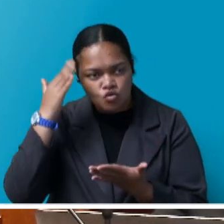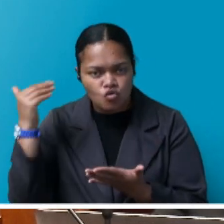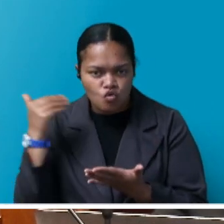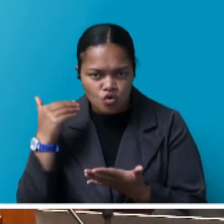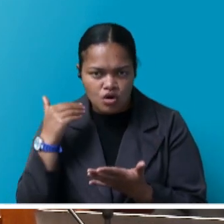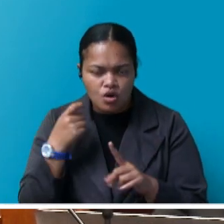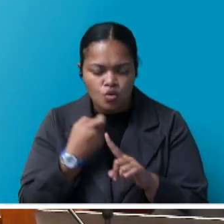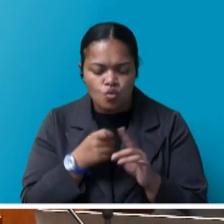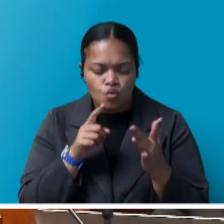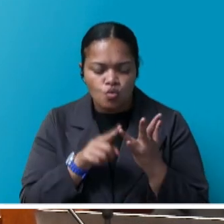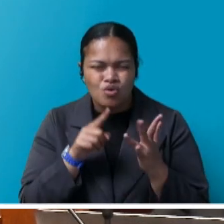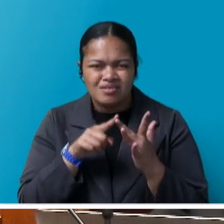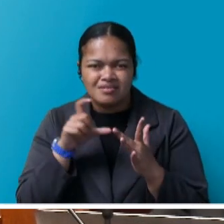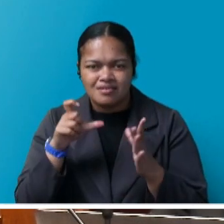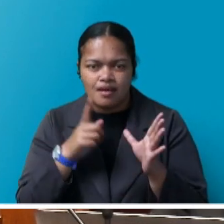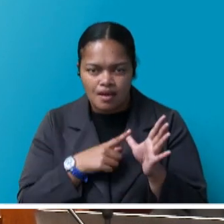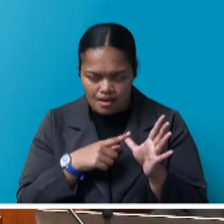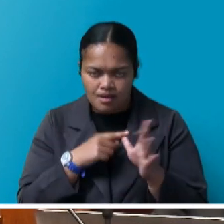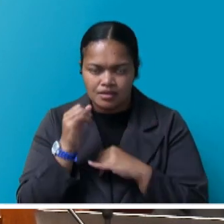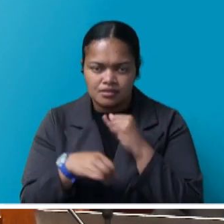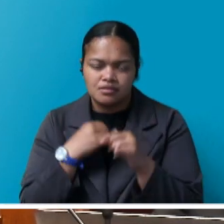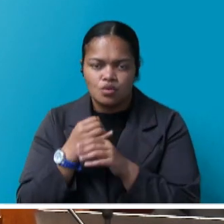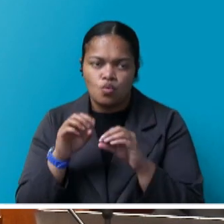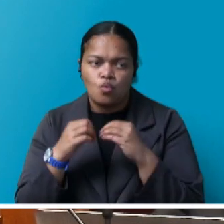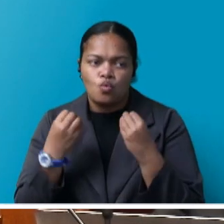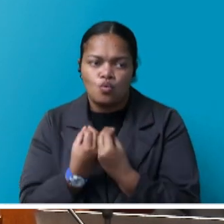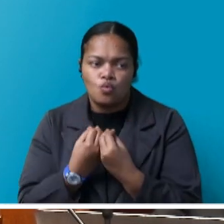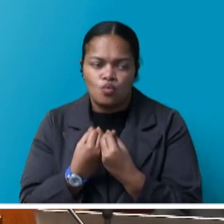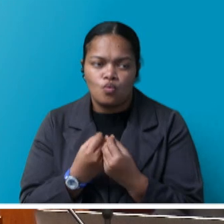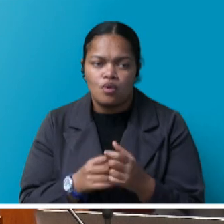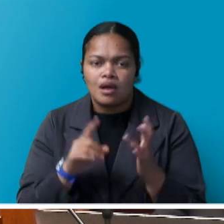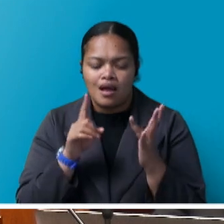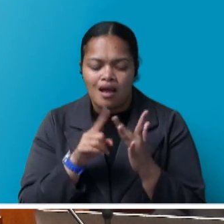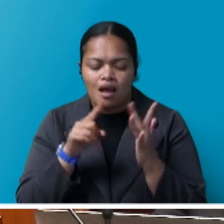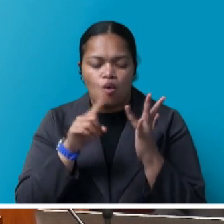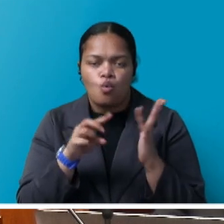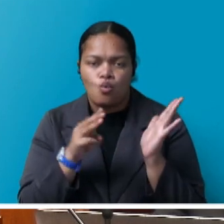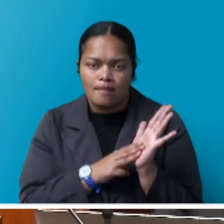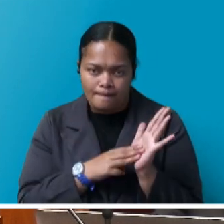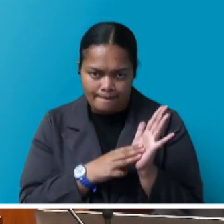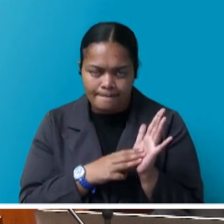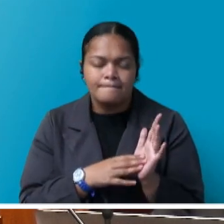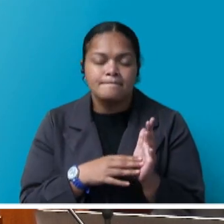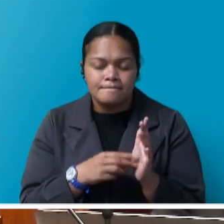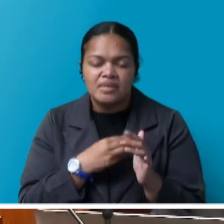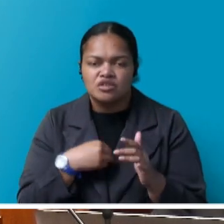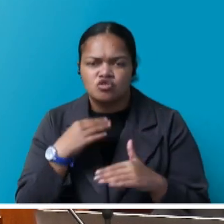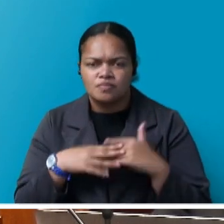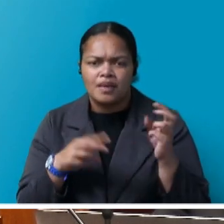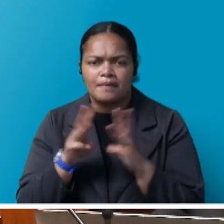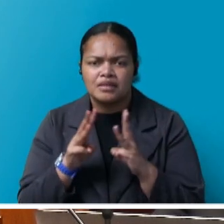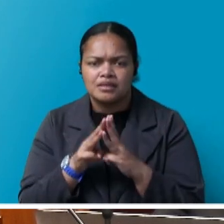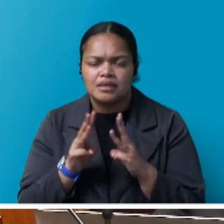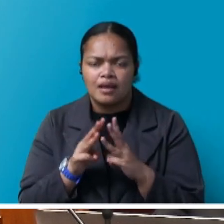KOICA, and implemented by the International Organization for Migration, or IOM. The Ministry will be building a multi-purpose evacuation